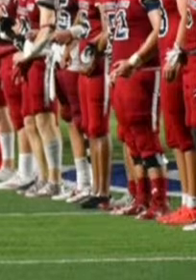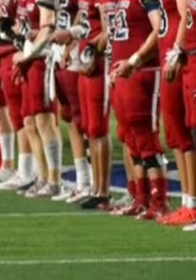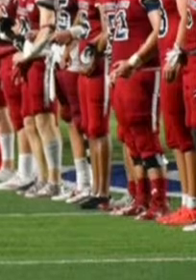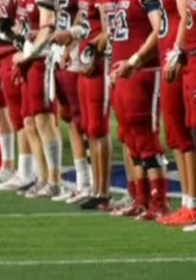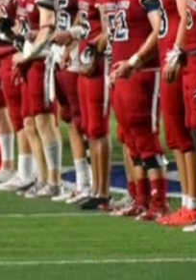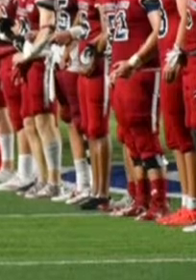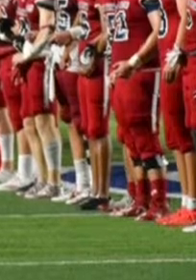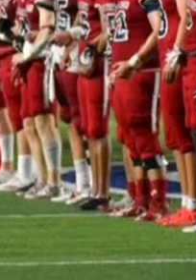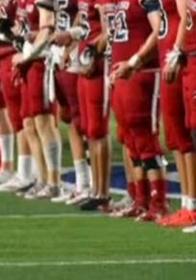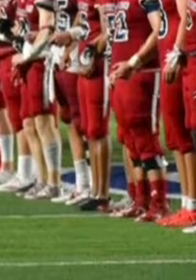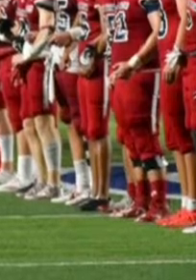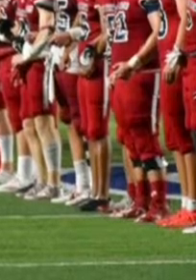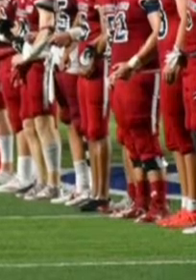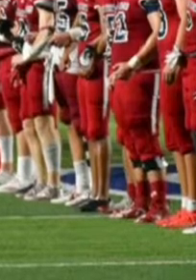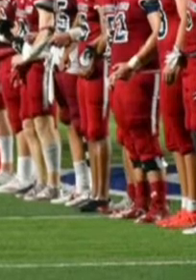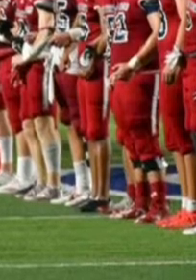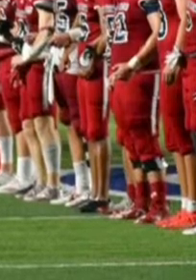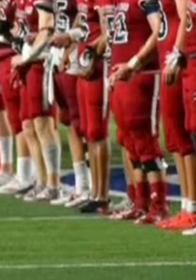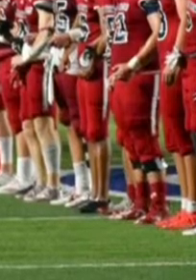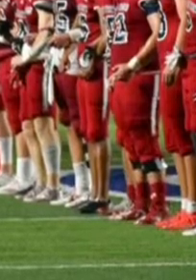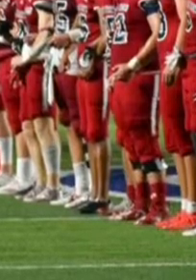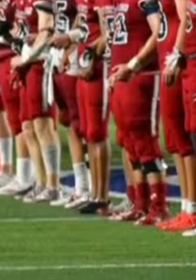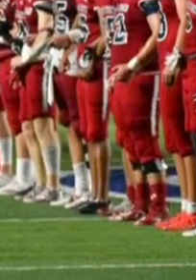sunrise. We watch the